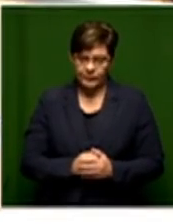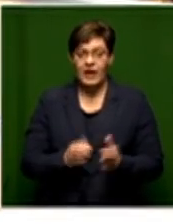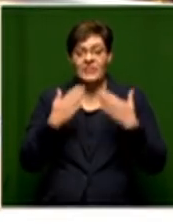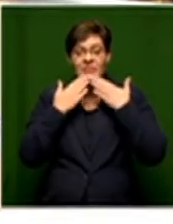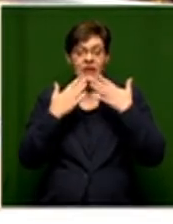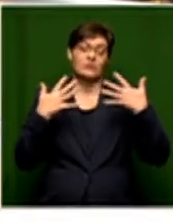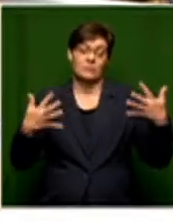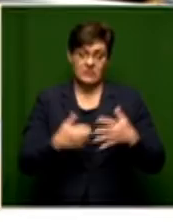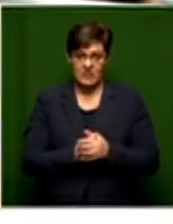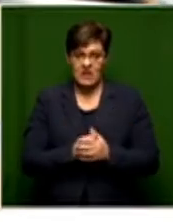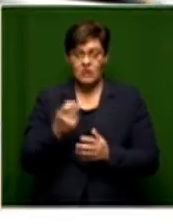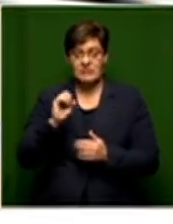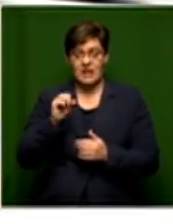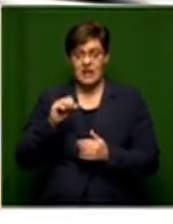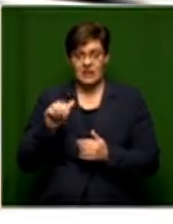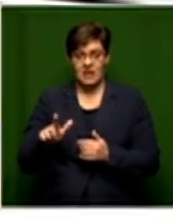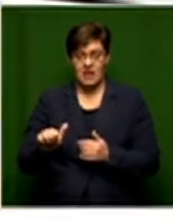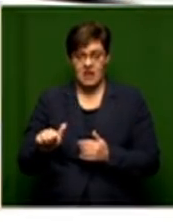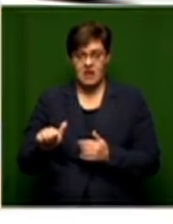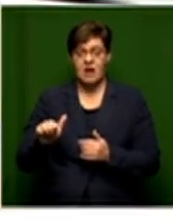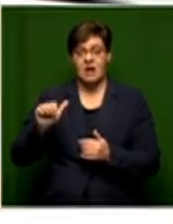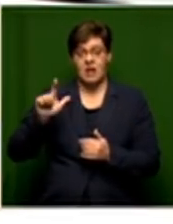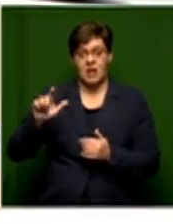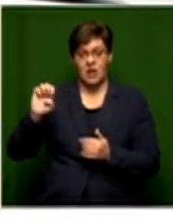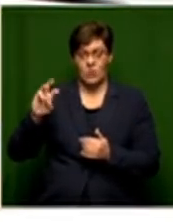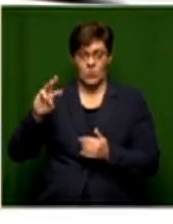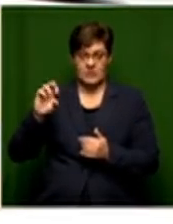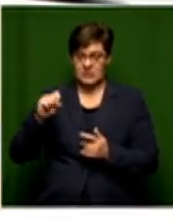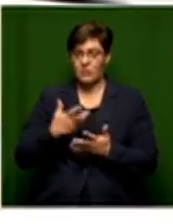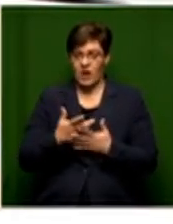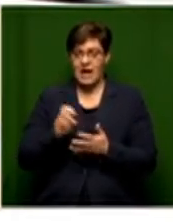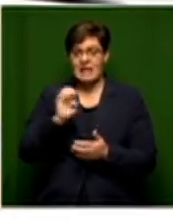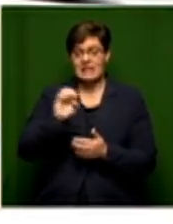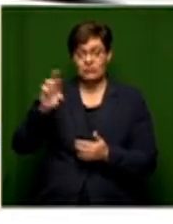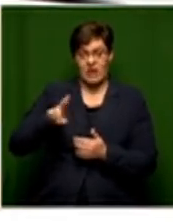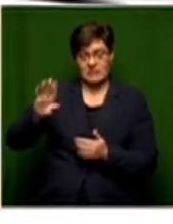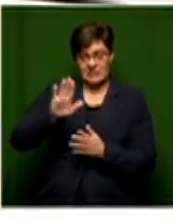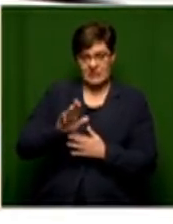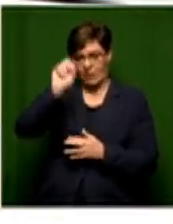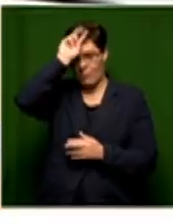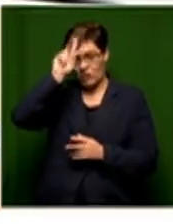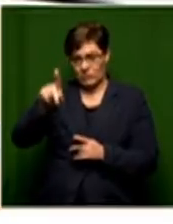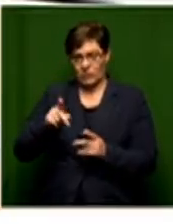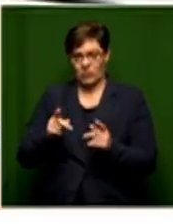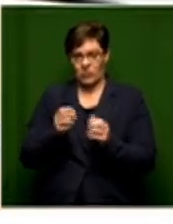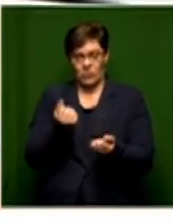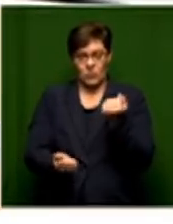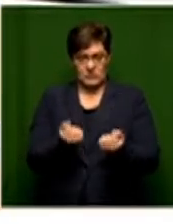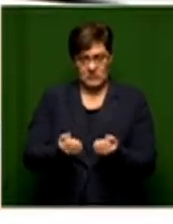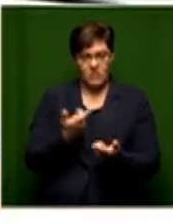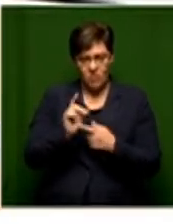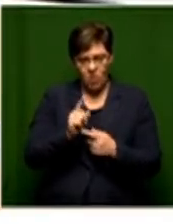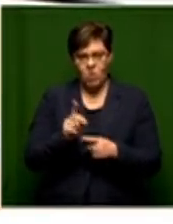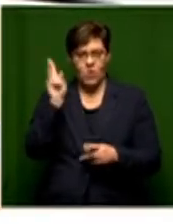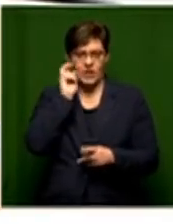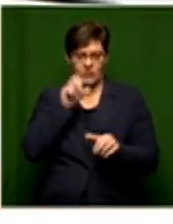thank you so much. And Chriselda Lewis out in the East Rand at the Boksburg Magistrate's Court in anticipation of that court